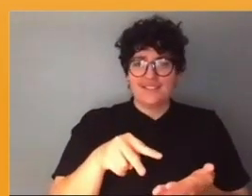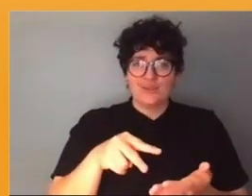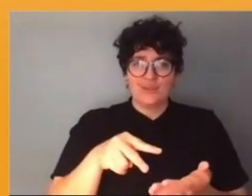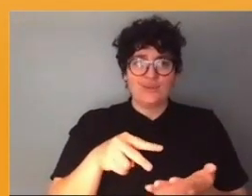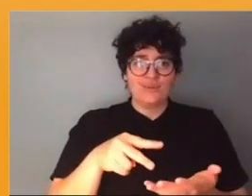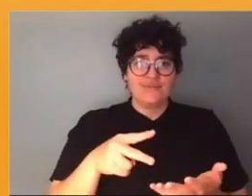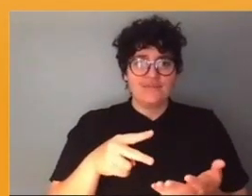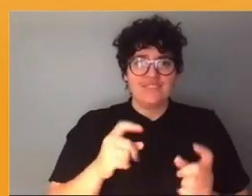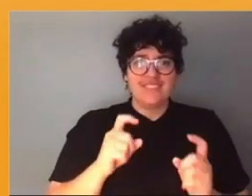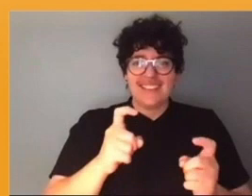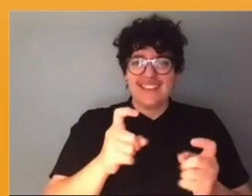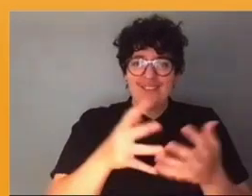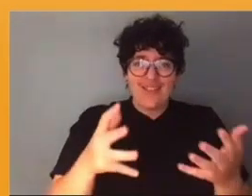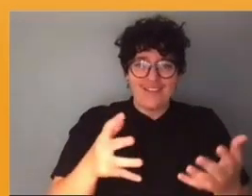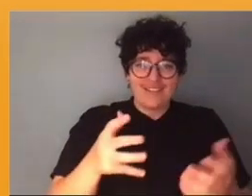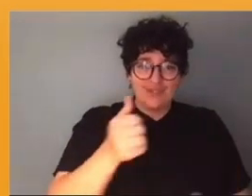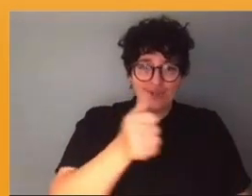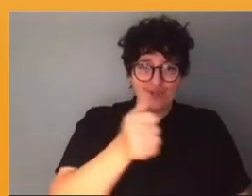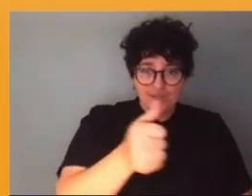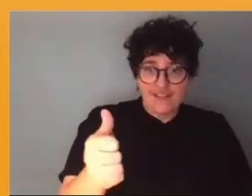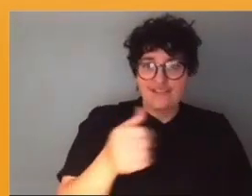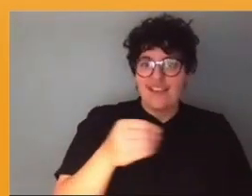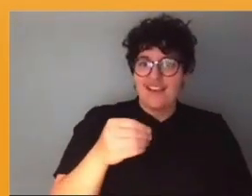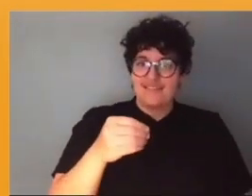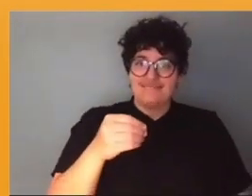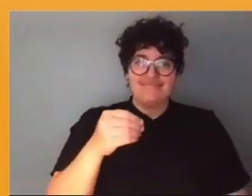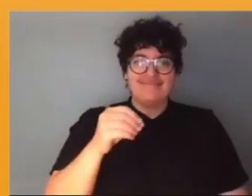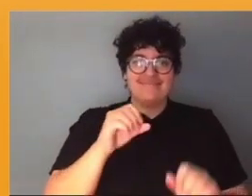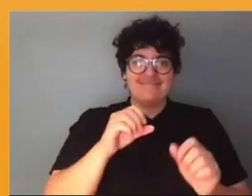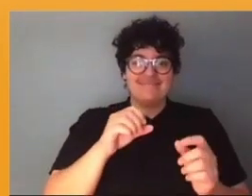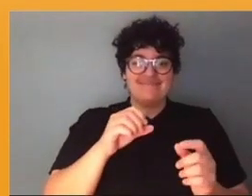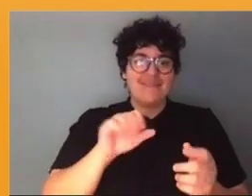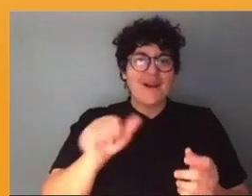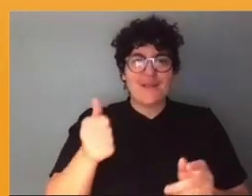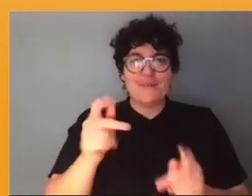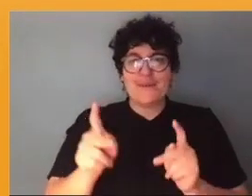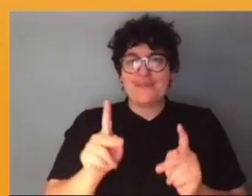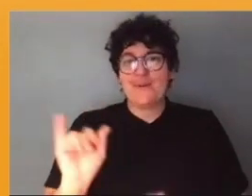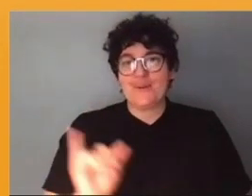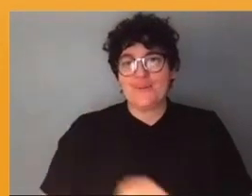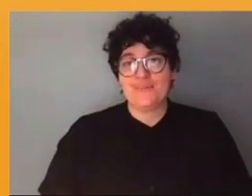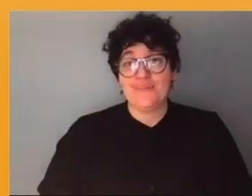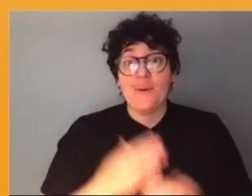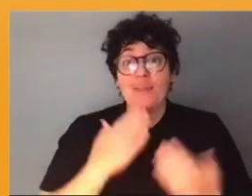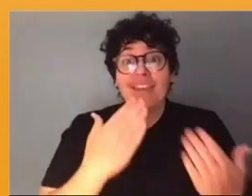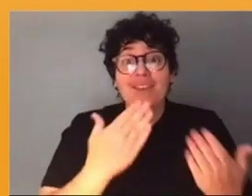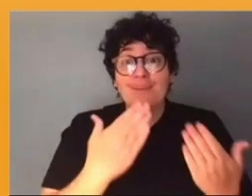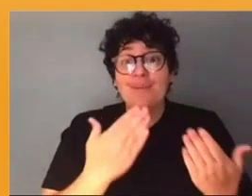thank you both very much. Thank you. Thank you. And thank you at home.